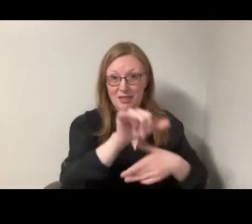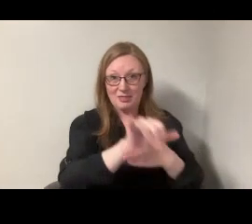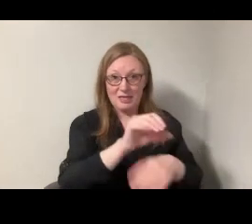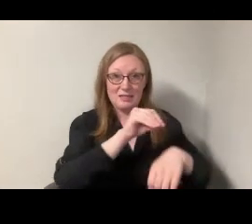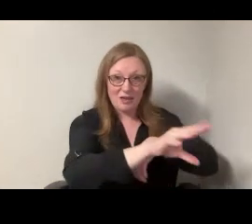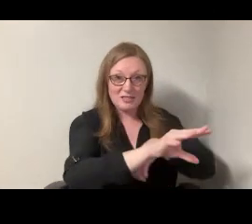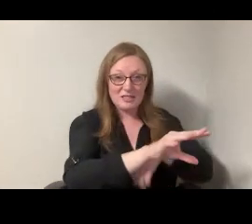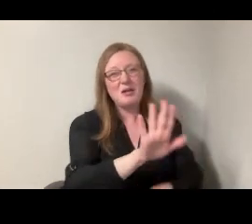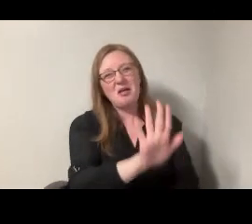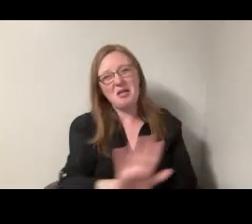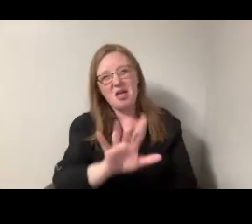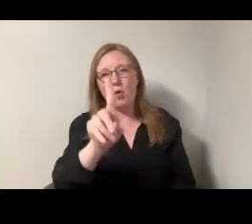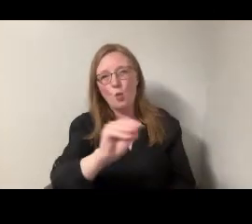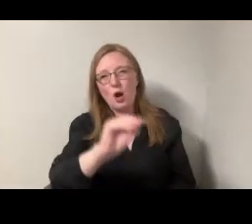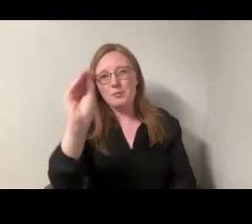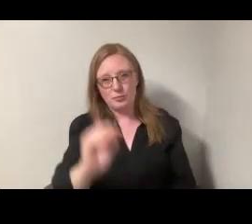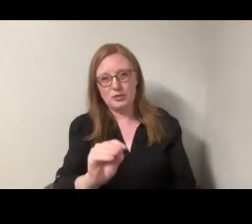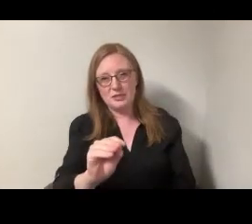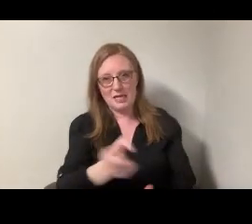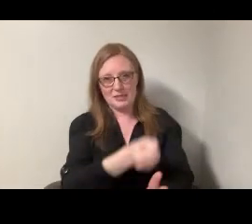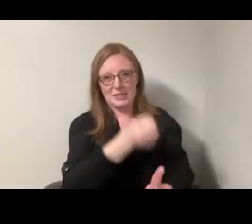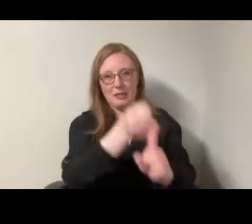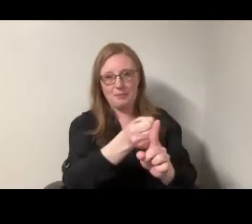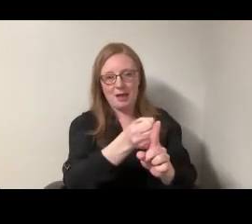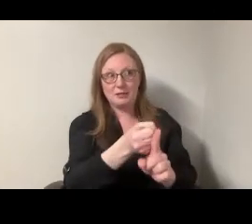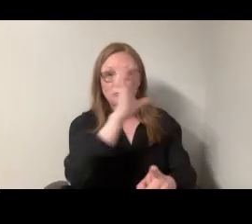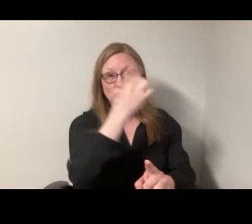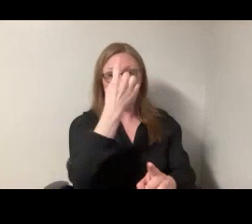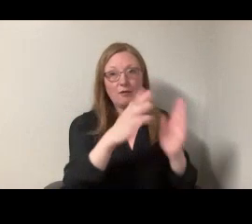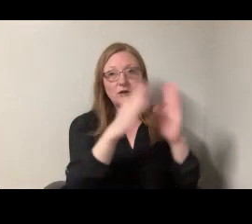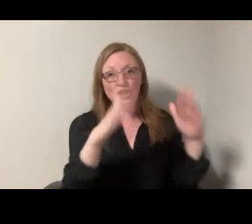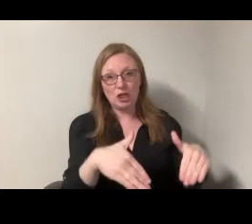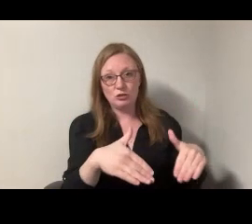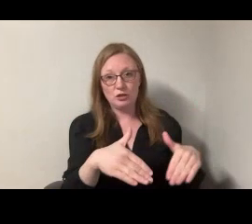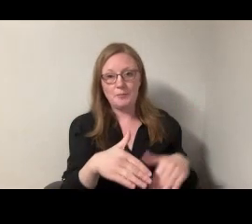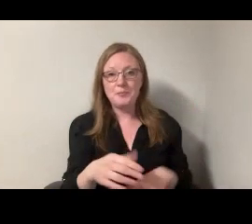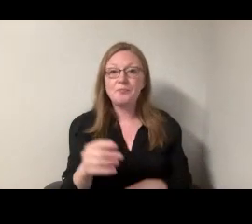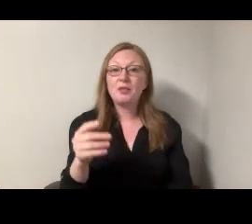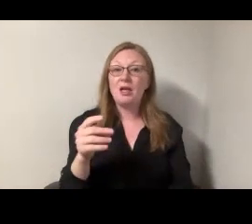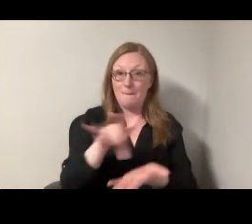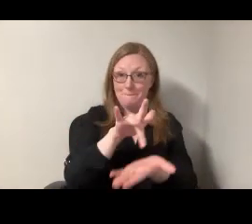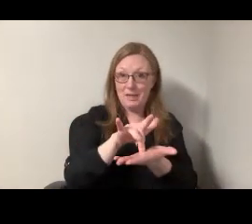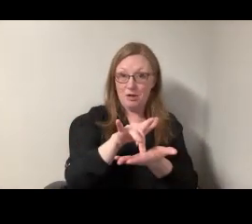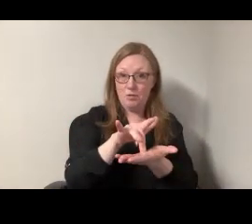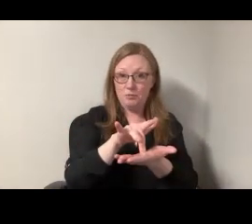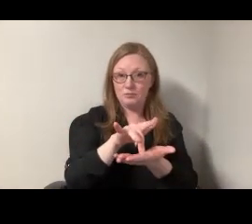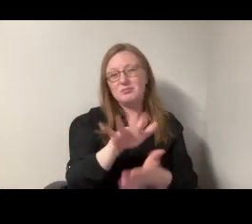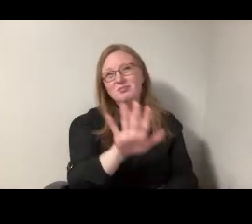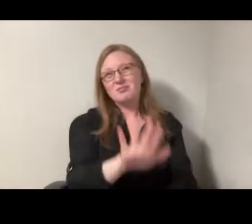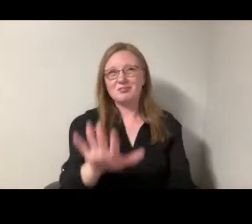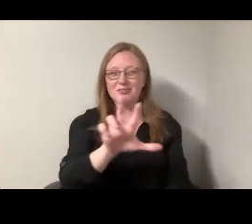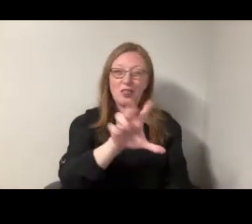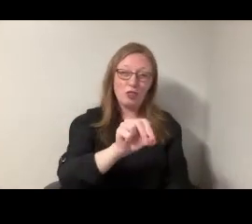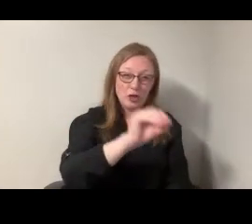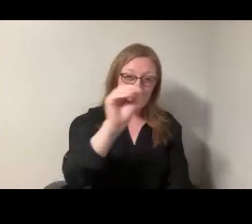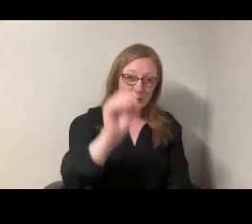about 1% seek shelter. In the medium impact category 3 hurricane, we're looking at about